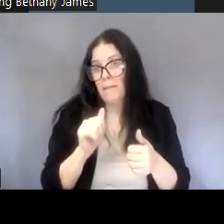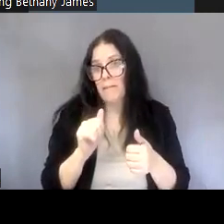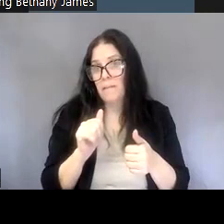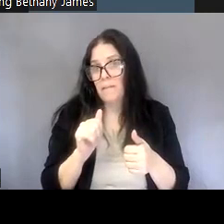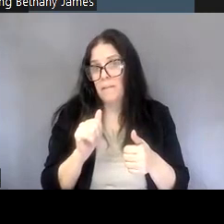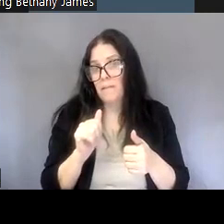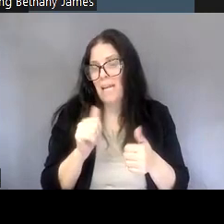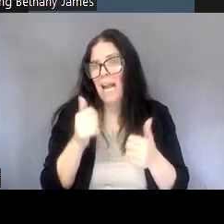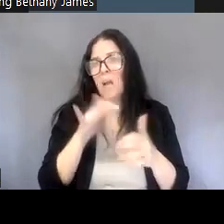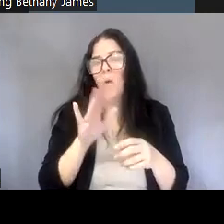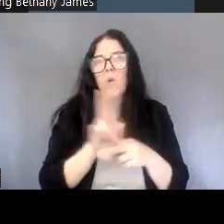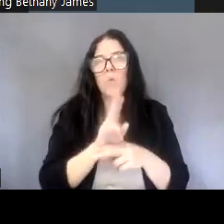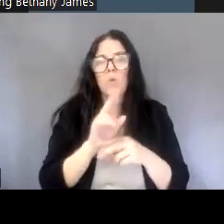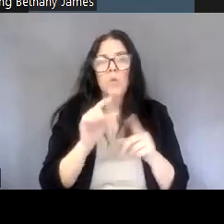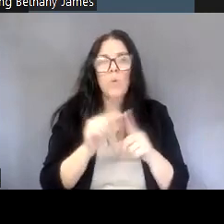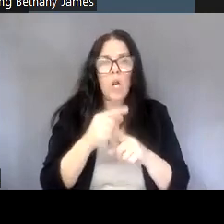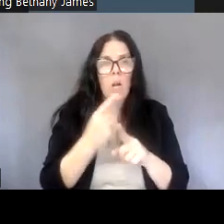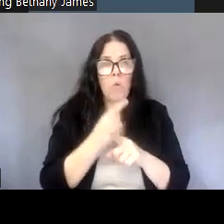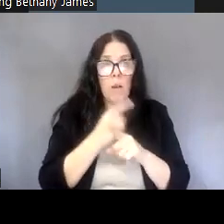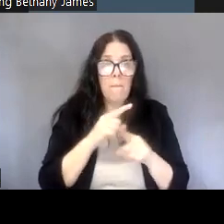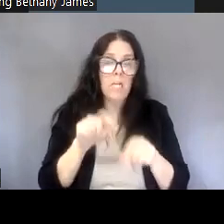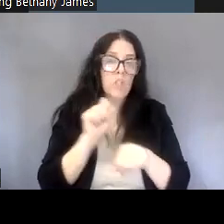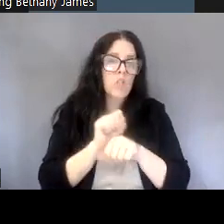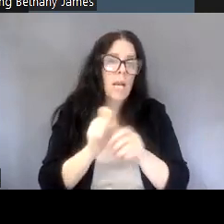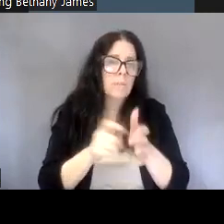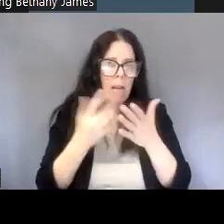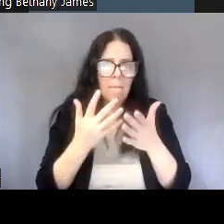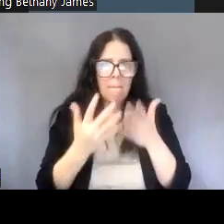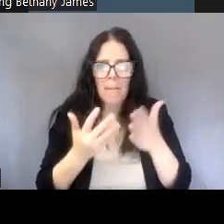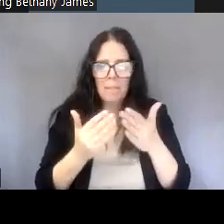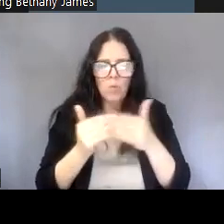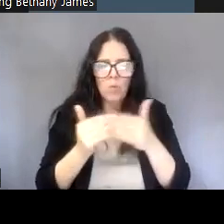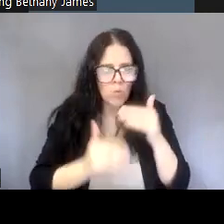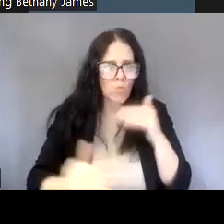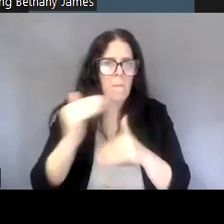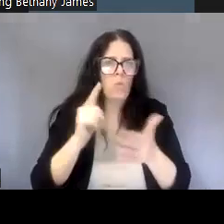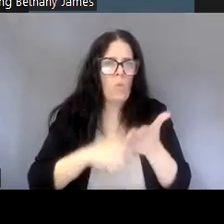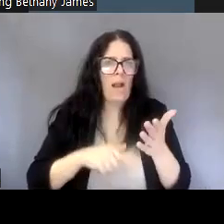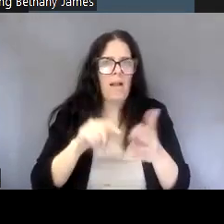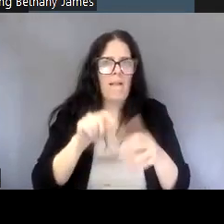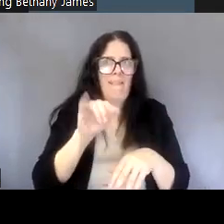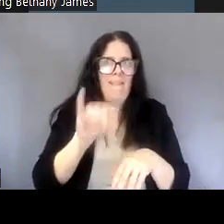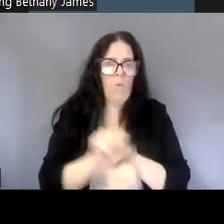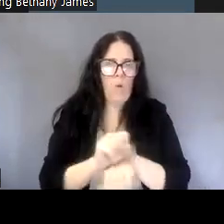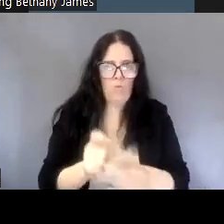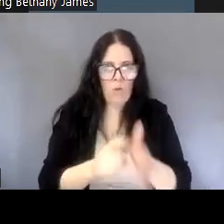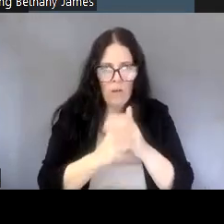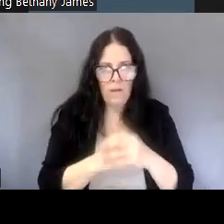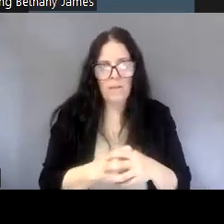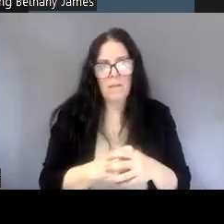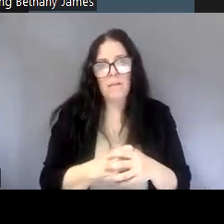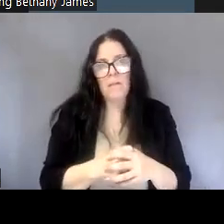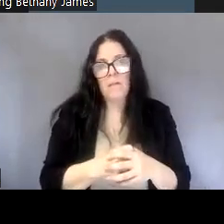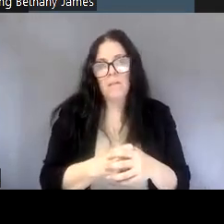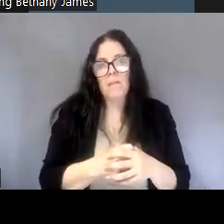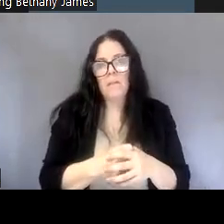I don't want to use the word appropriate, but job demands that maybe go beyond what the work requires, and job demands that maybe are